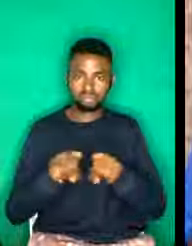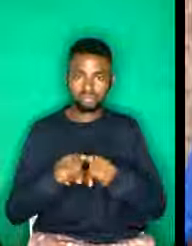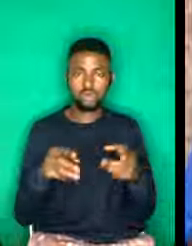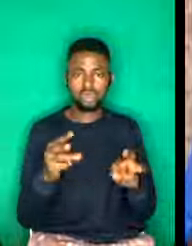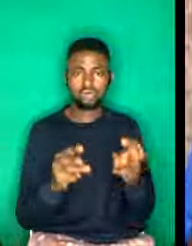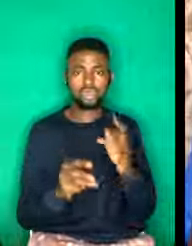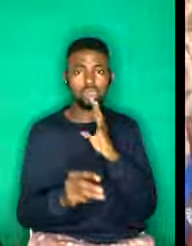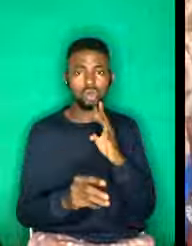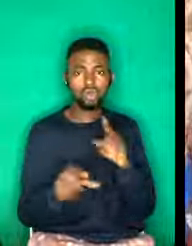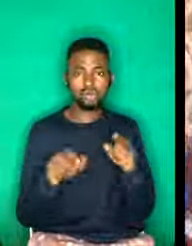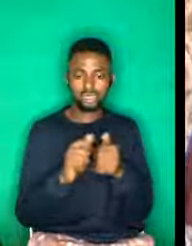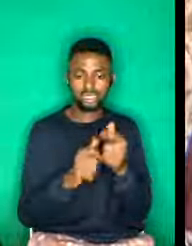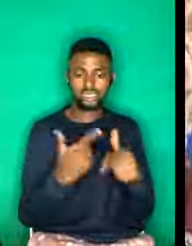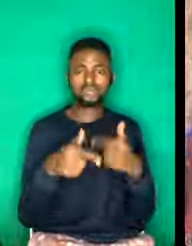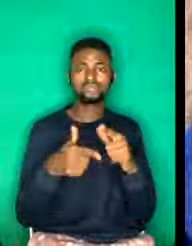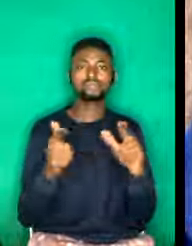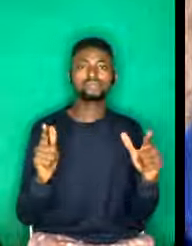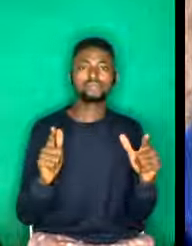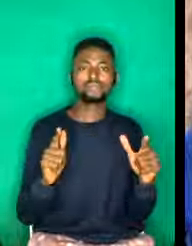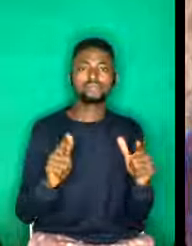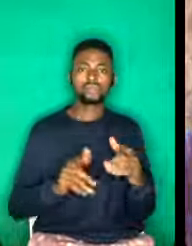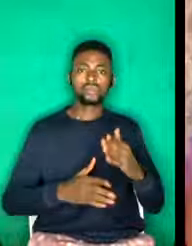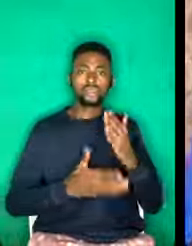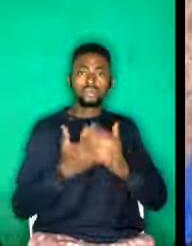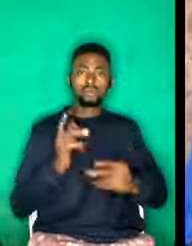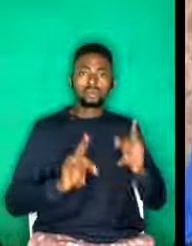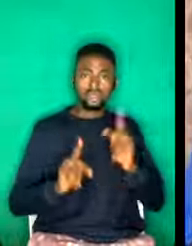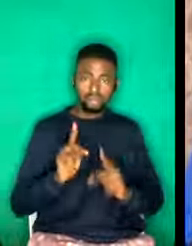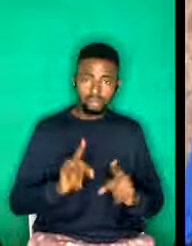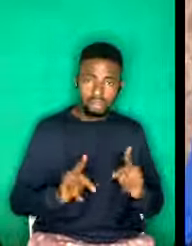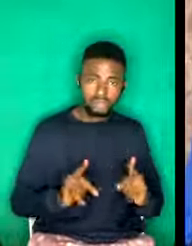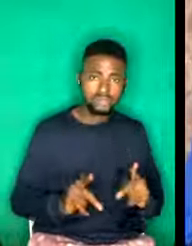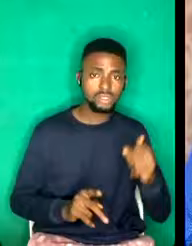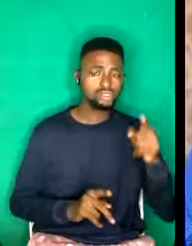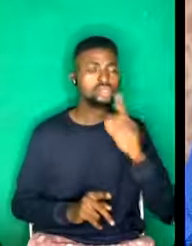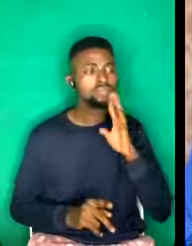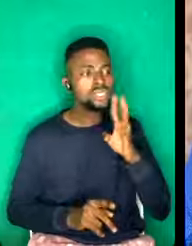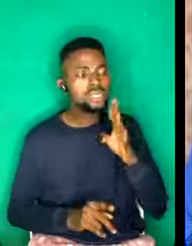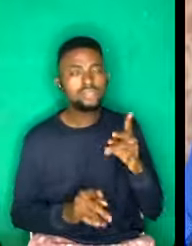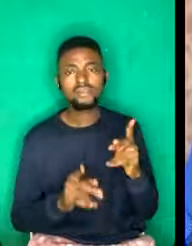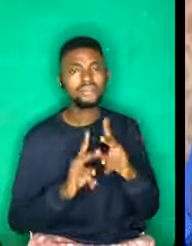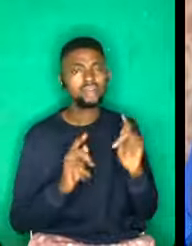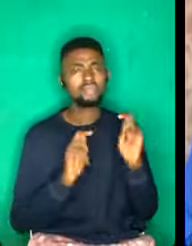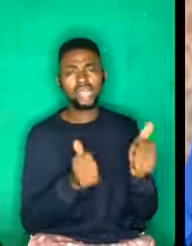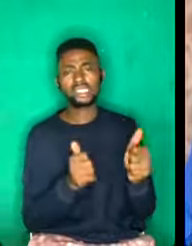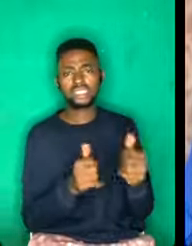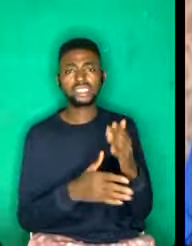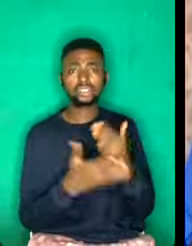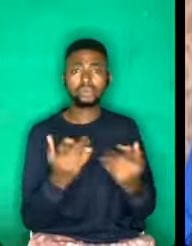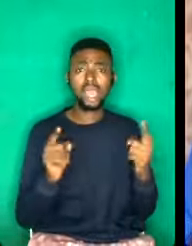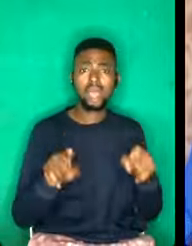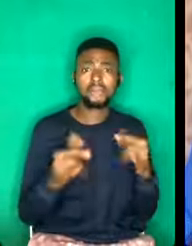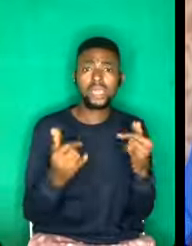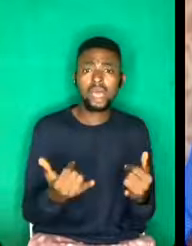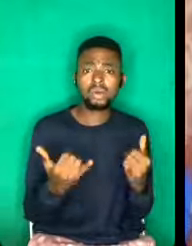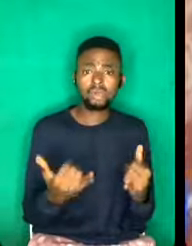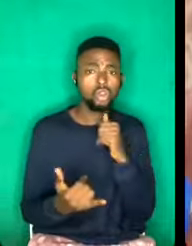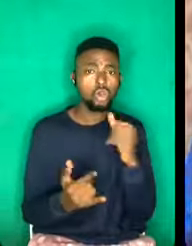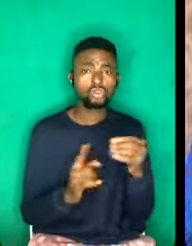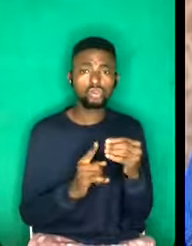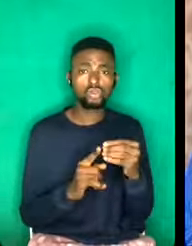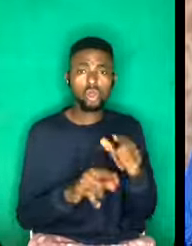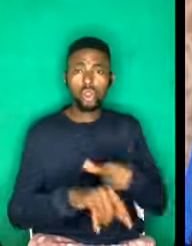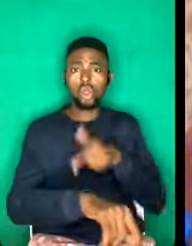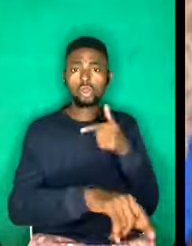sign language, some people, you speak very fast. Something happened just now, not too long ago, where you